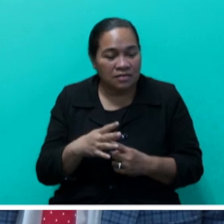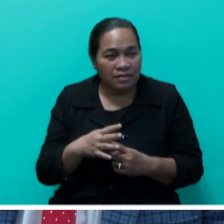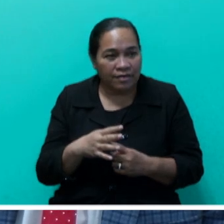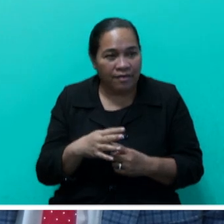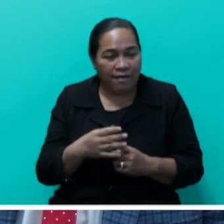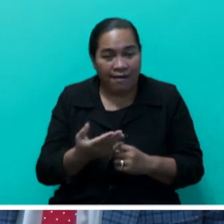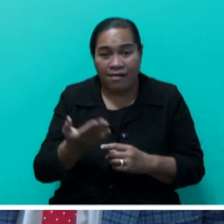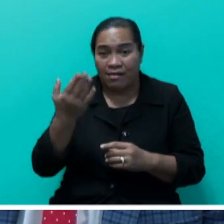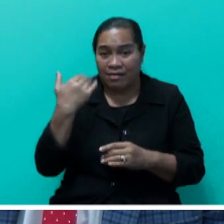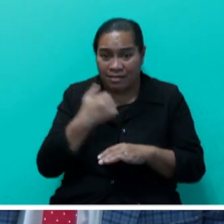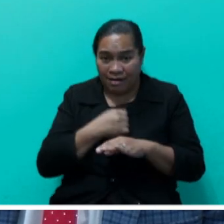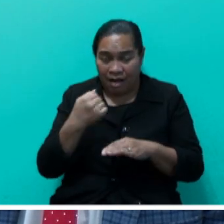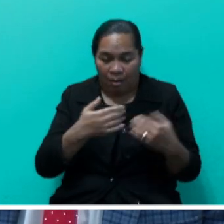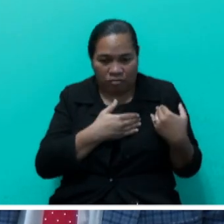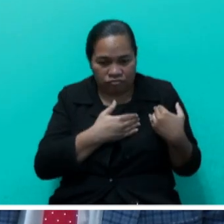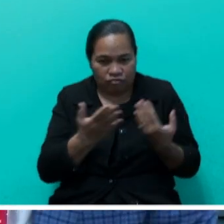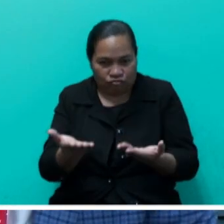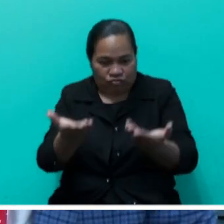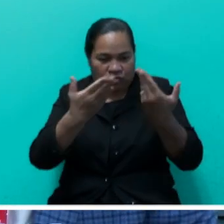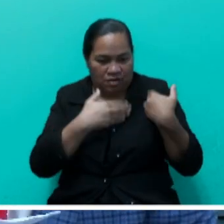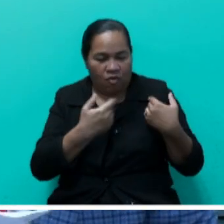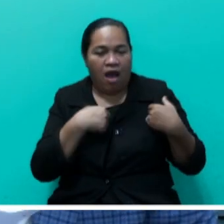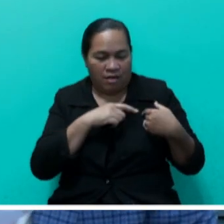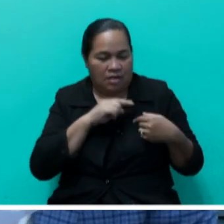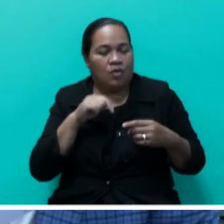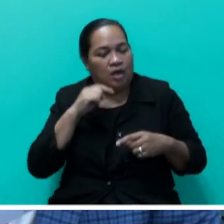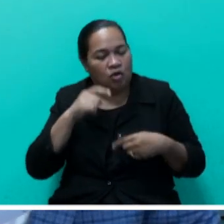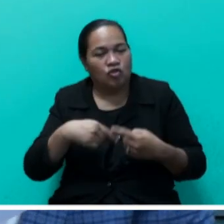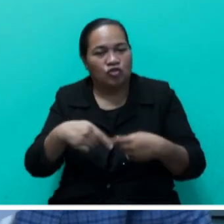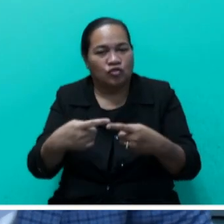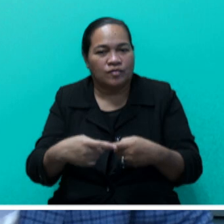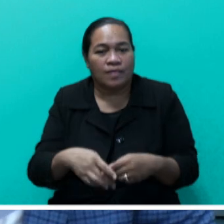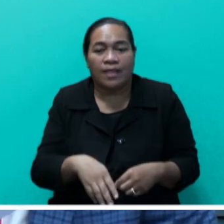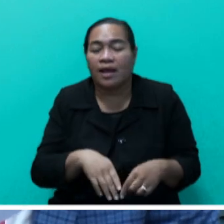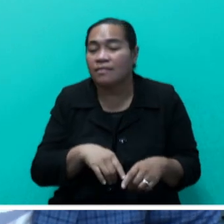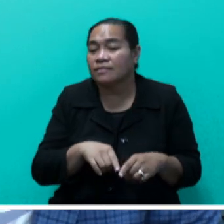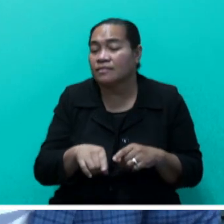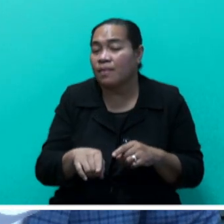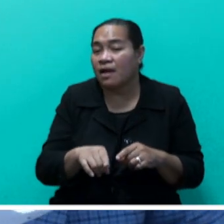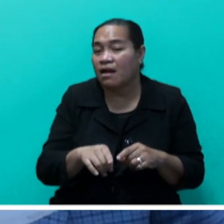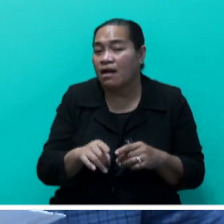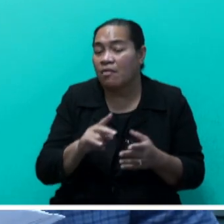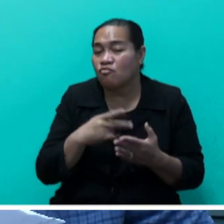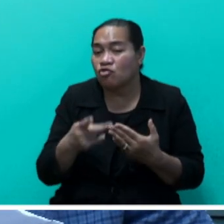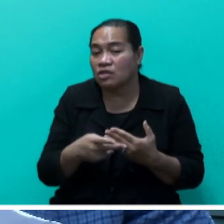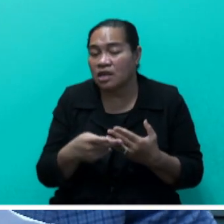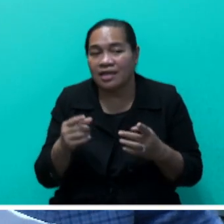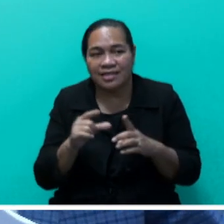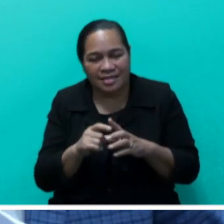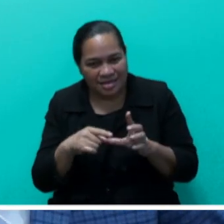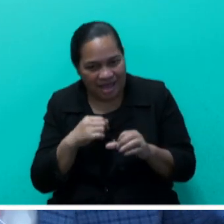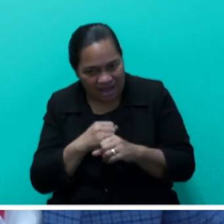last government. As a government, we continue. The major extension projects, Dangau Mains